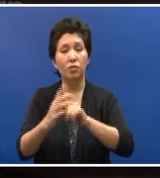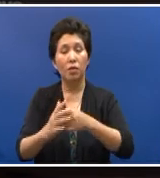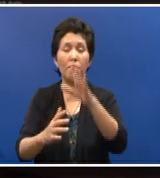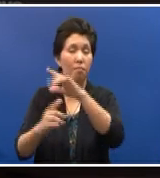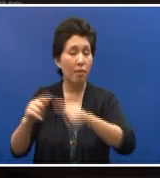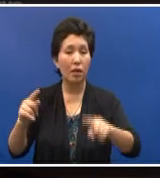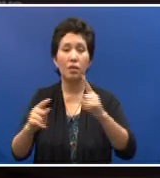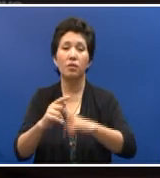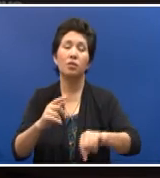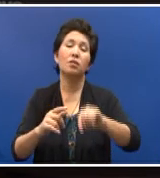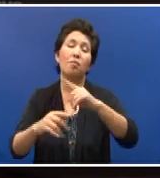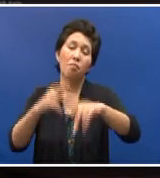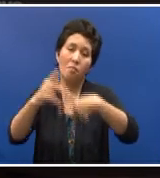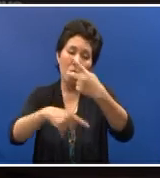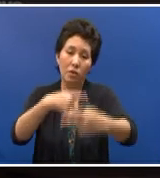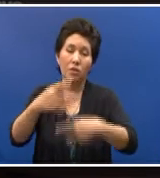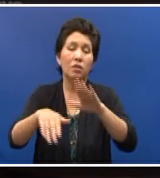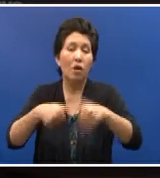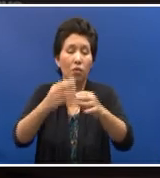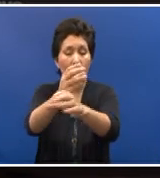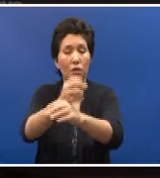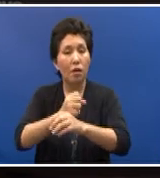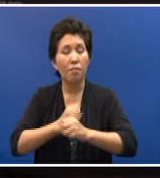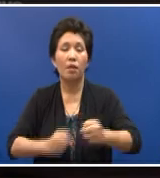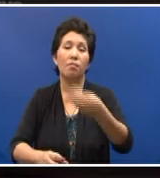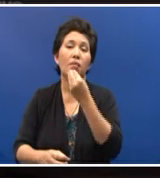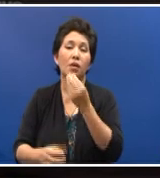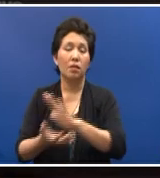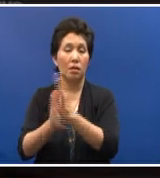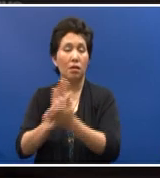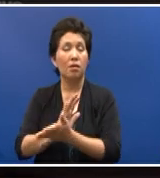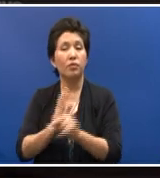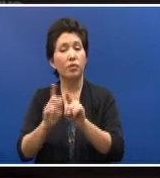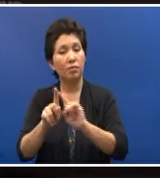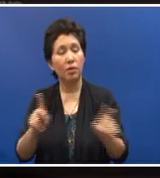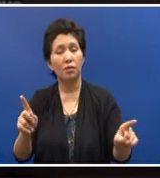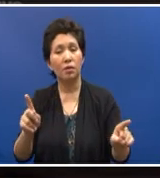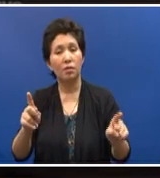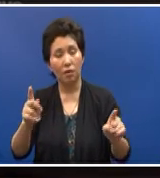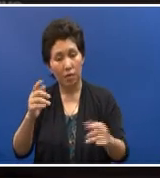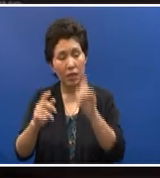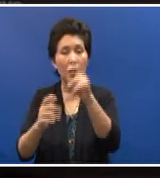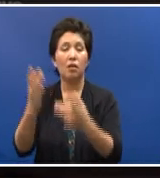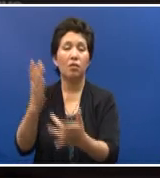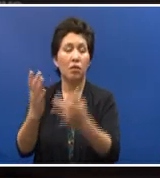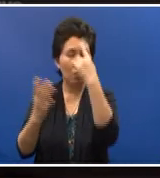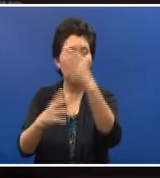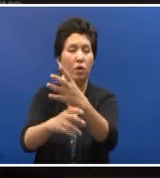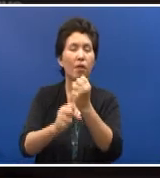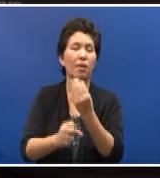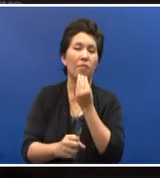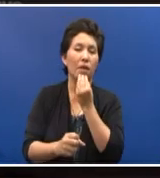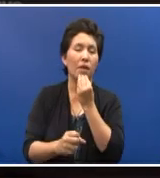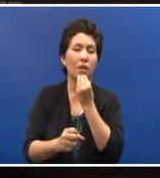also referring to the process and also the knowledge. Okay, so it is wrong if we relate technology with only the tools, the equipments